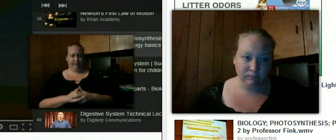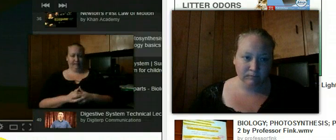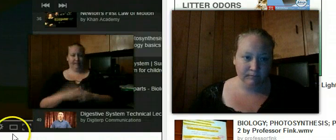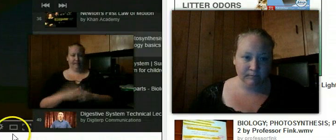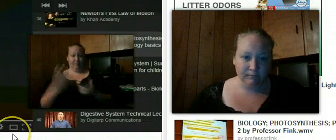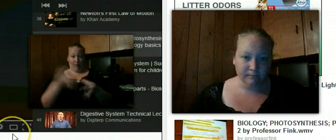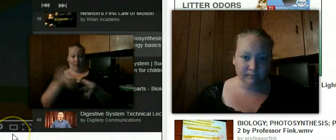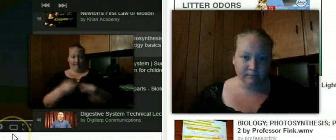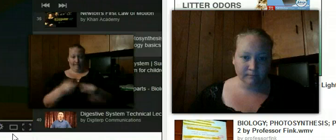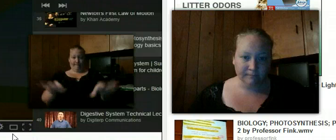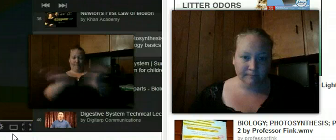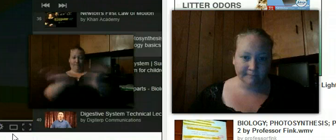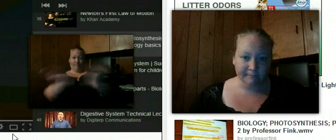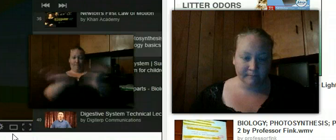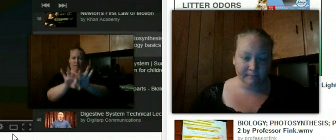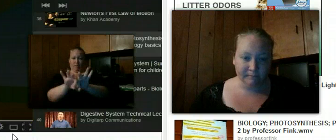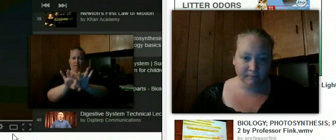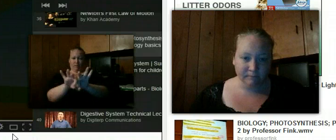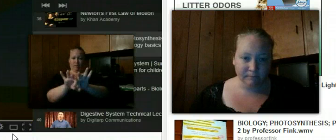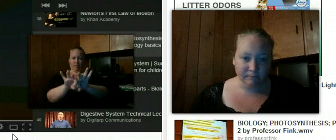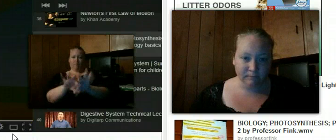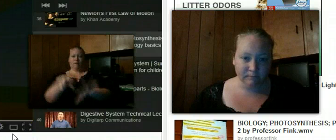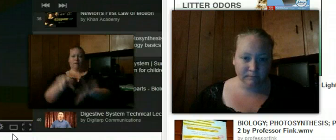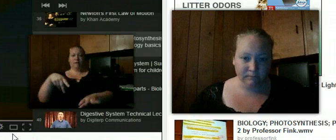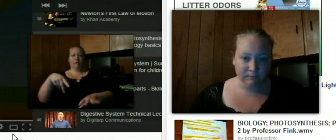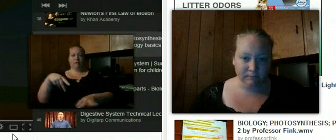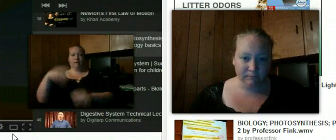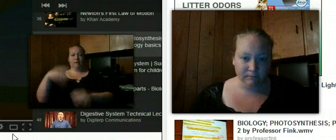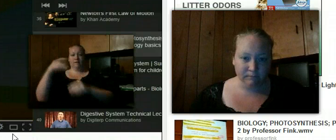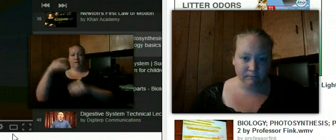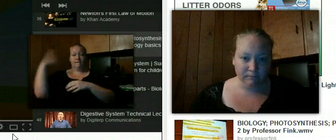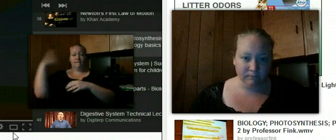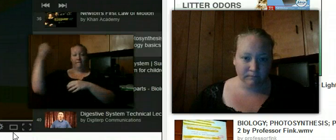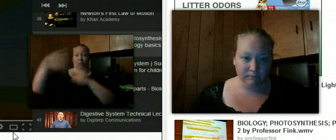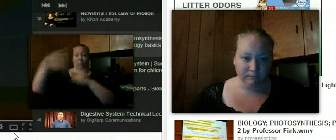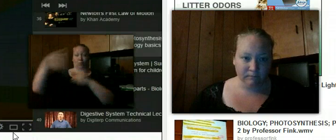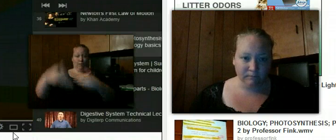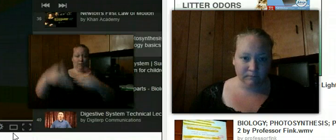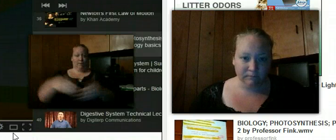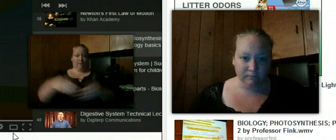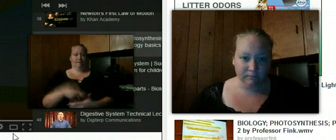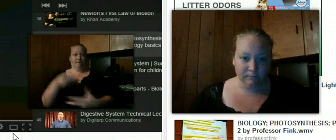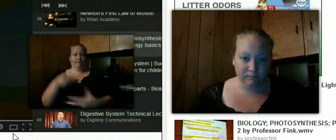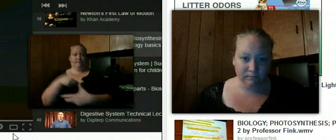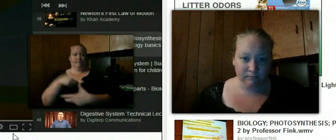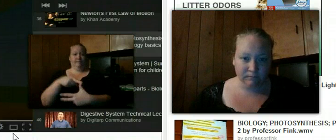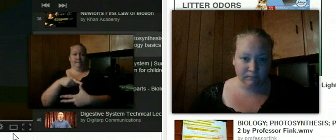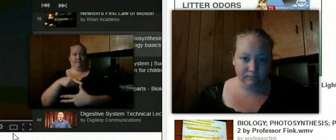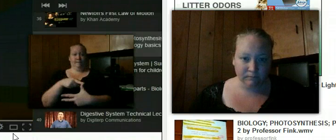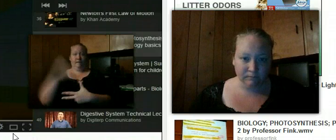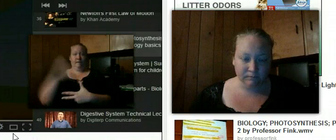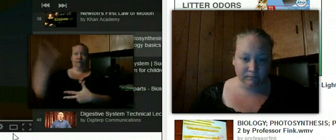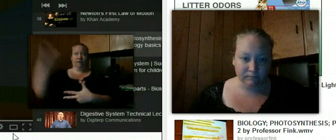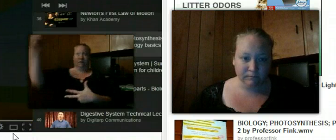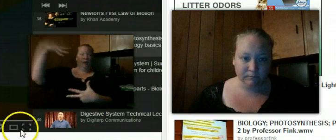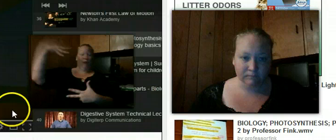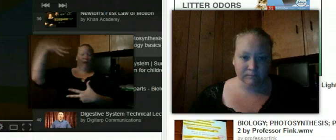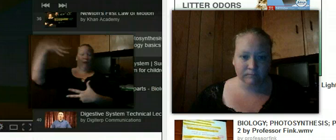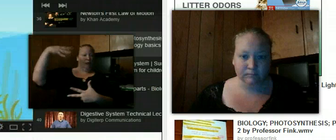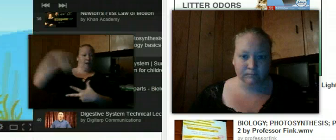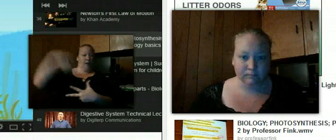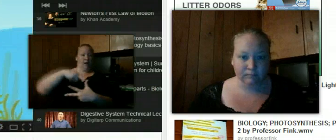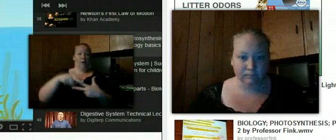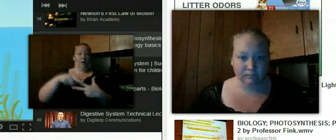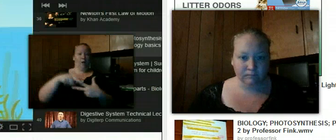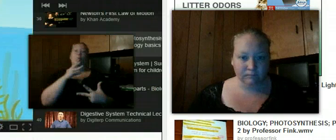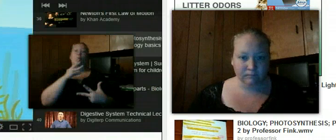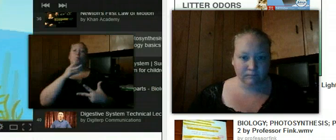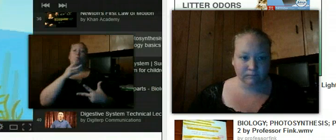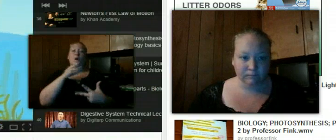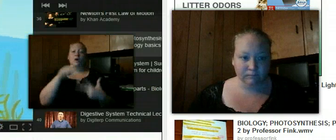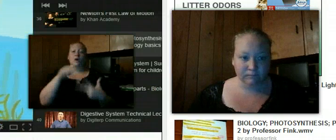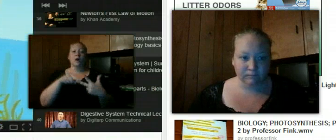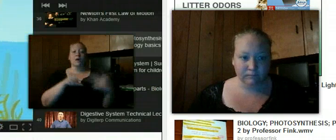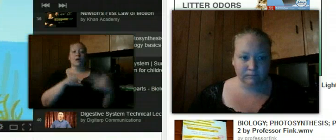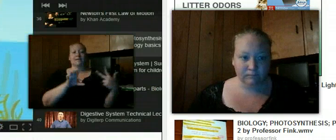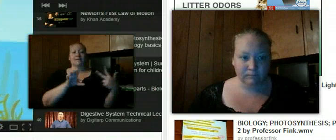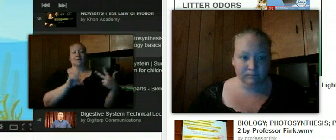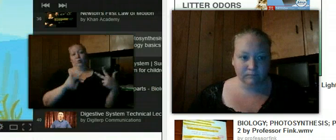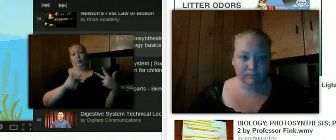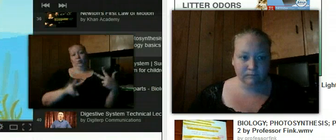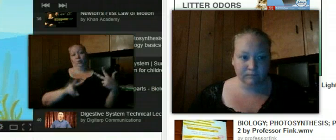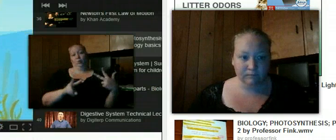to take place include sunlight, water, and carbon dioxide.